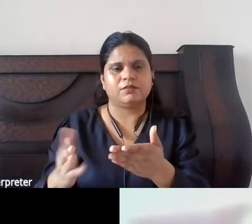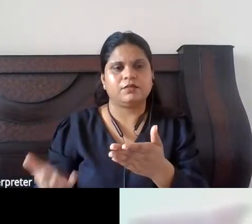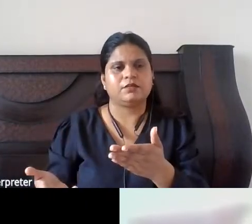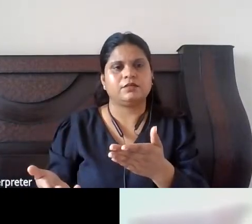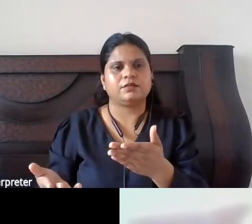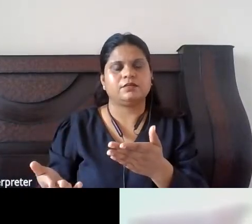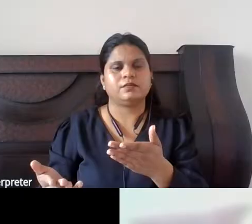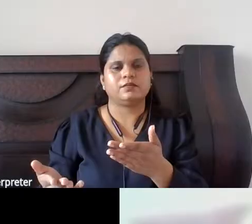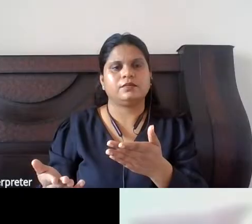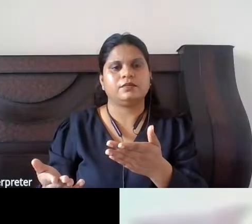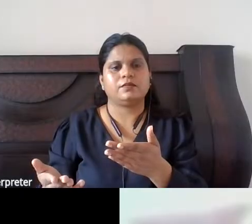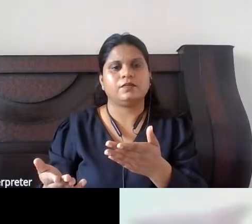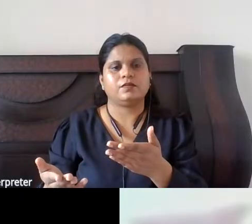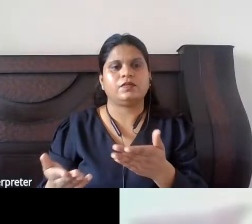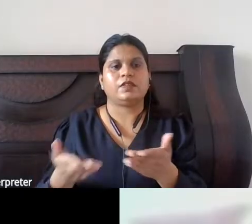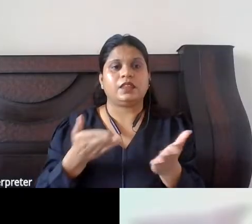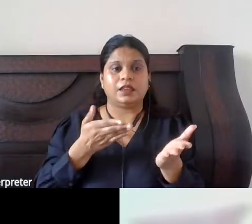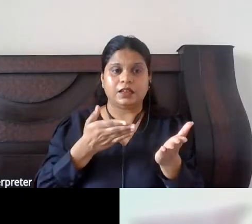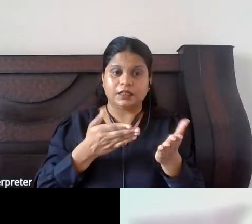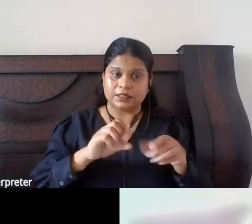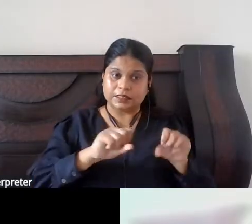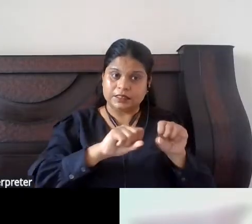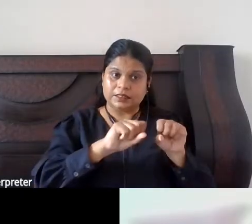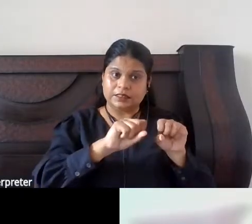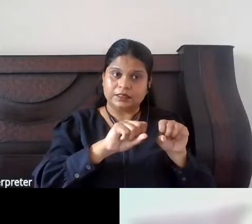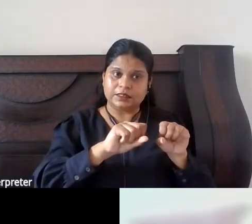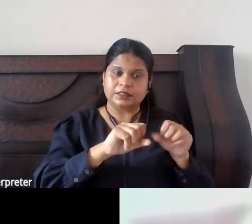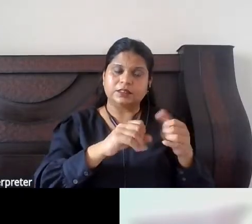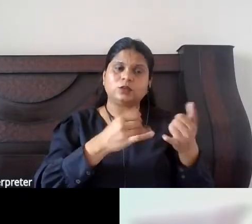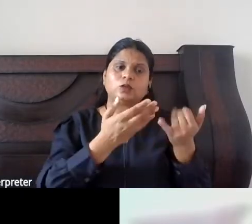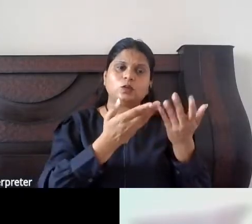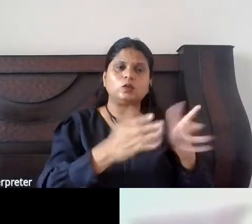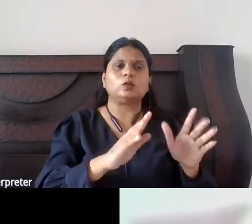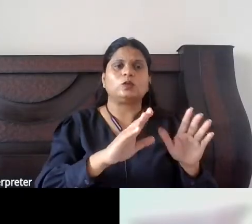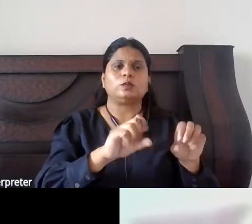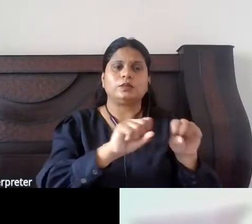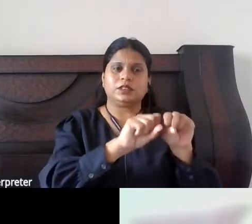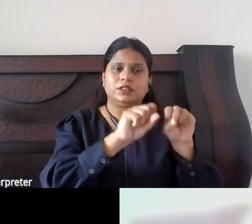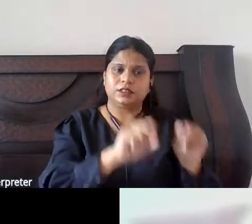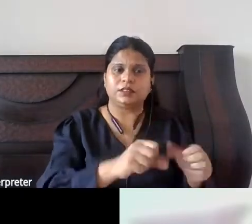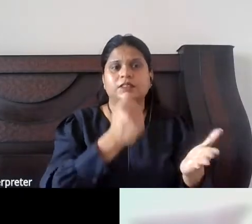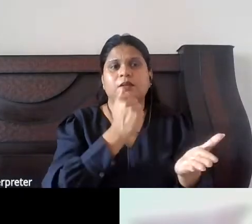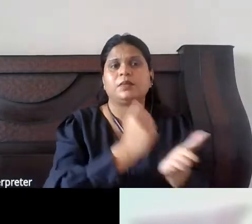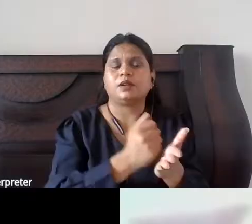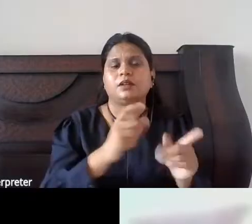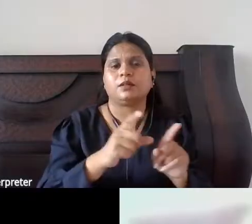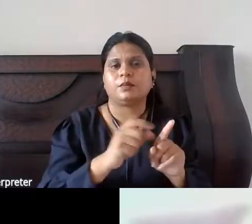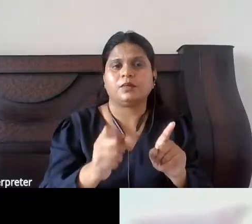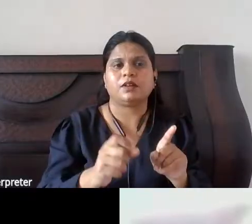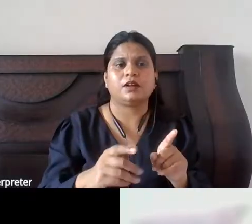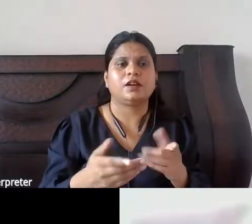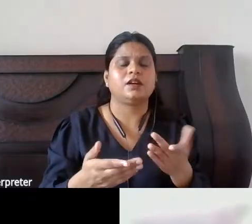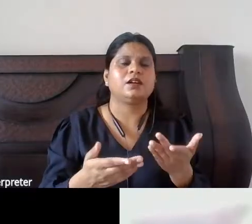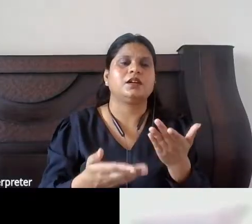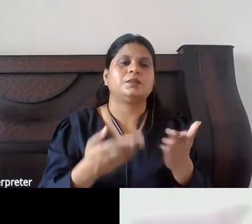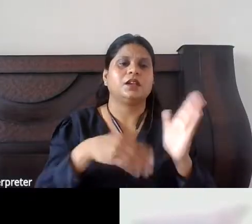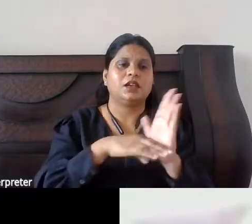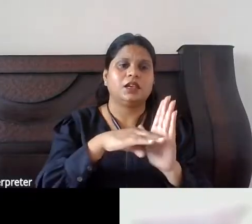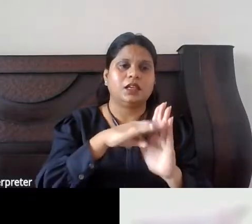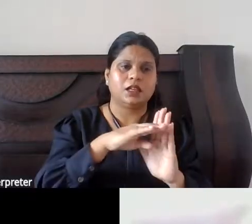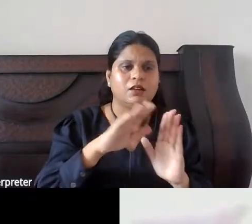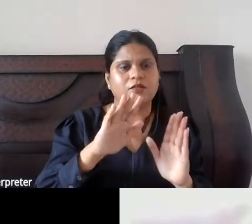very systematic manner to at least go to the second level of cascade. There are like 5, 6 levels of cascade. I